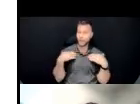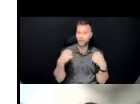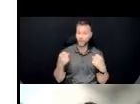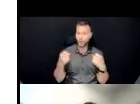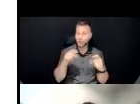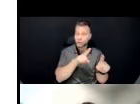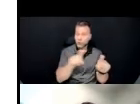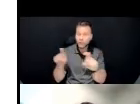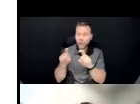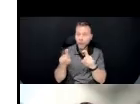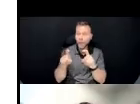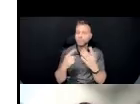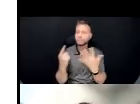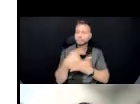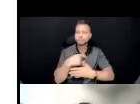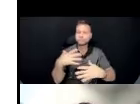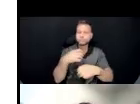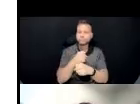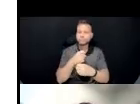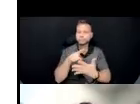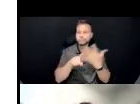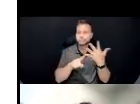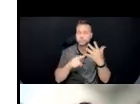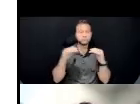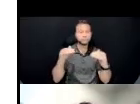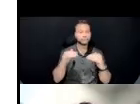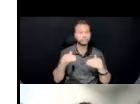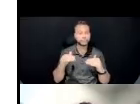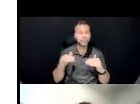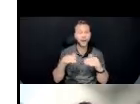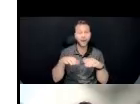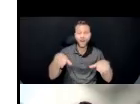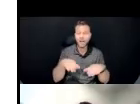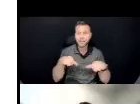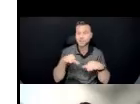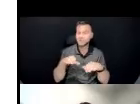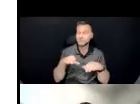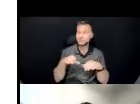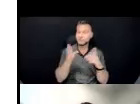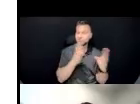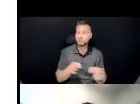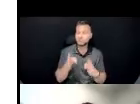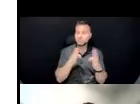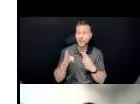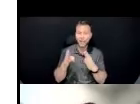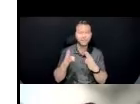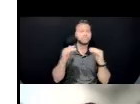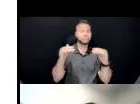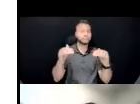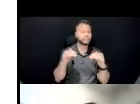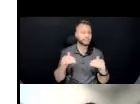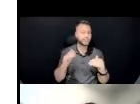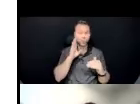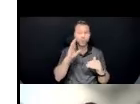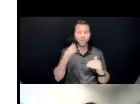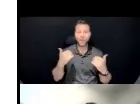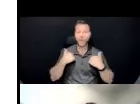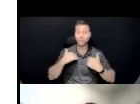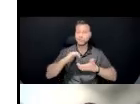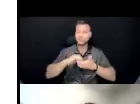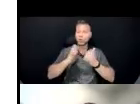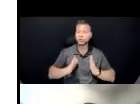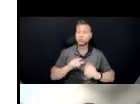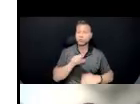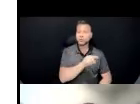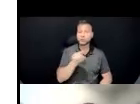framework. And then we will hear from two of our partners, TIER and the Immigrants Assistance